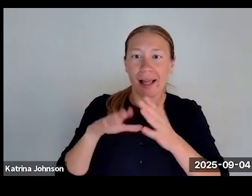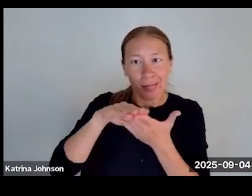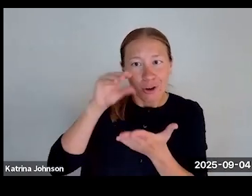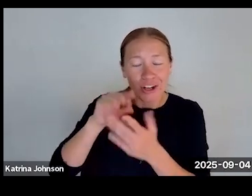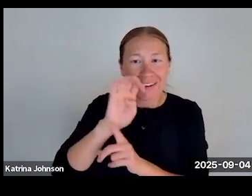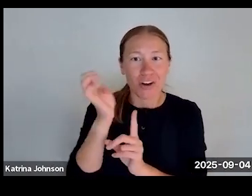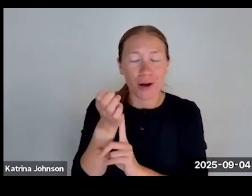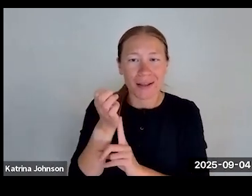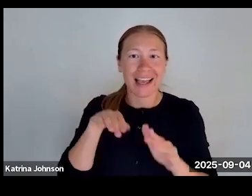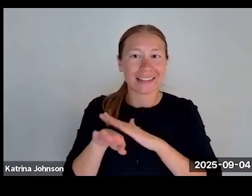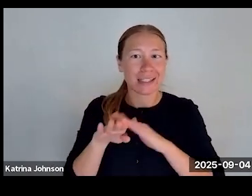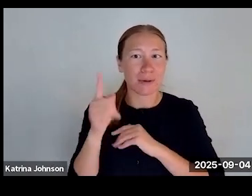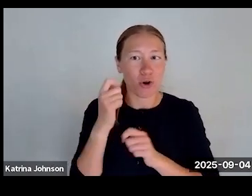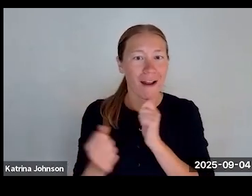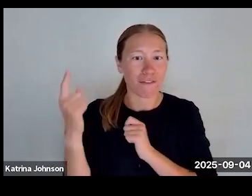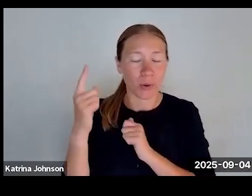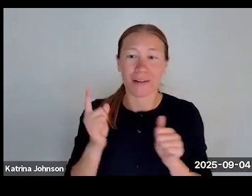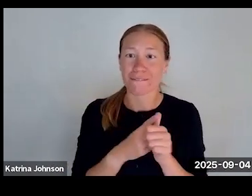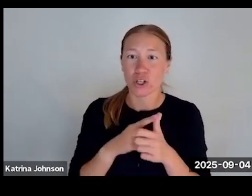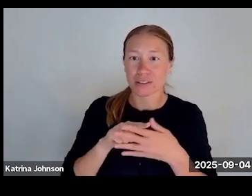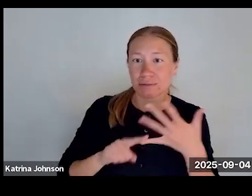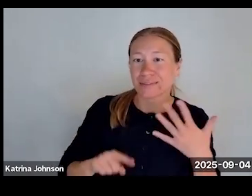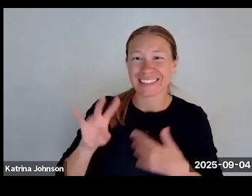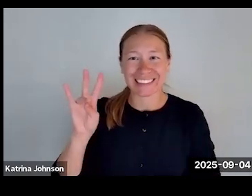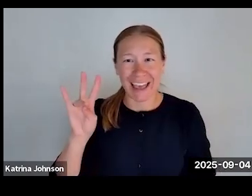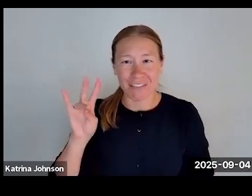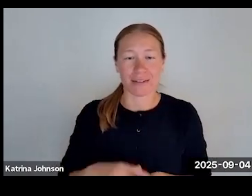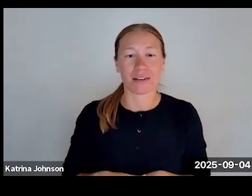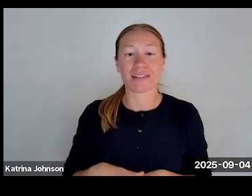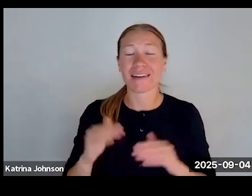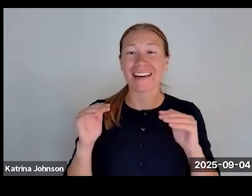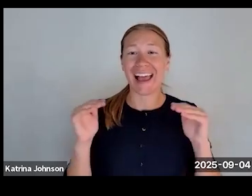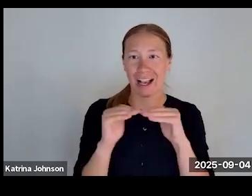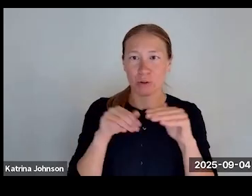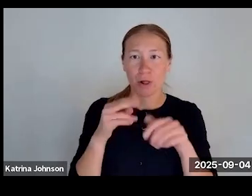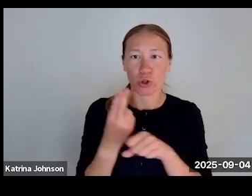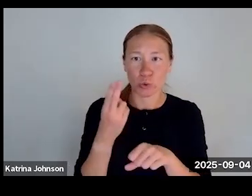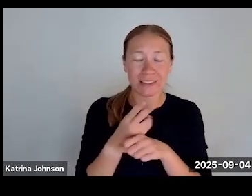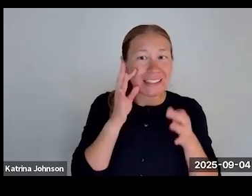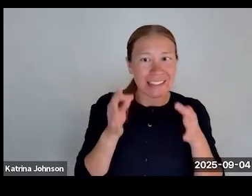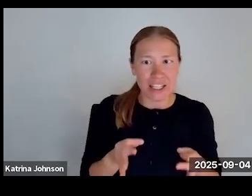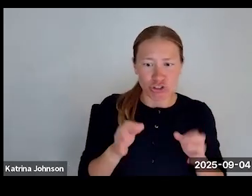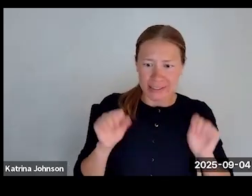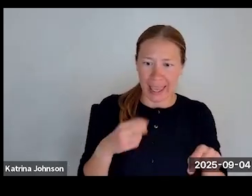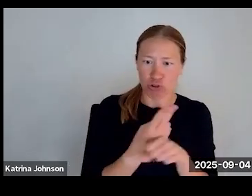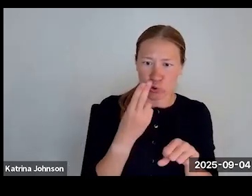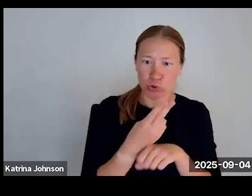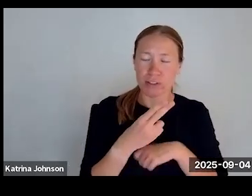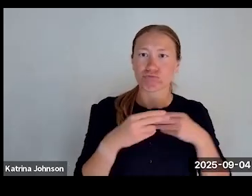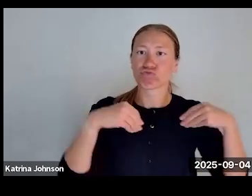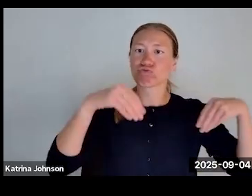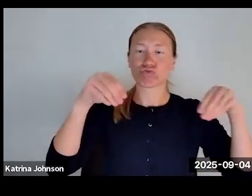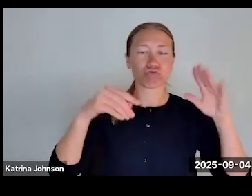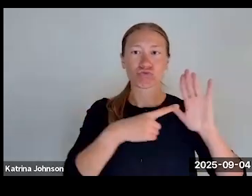everyone. The first is equitable use, meaning decisions should be useful and marketable to people of